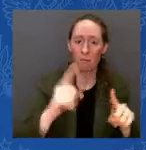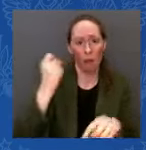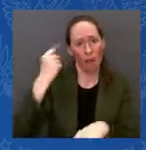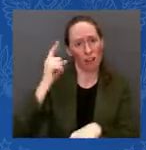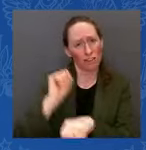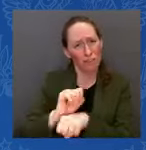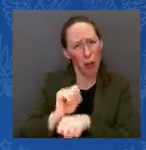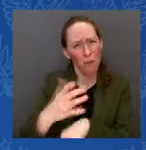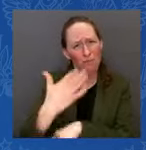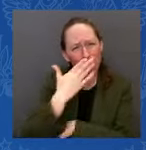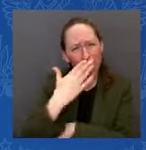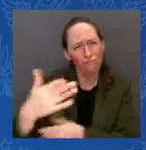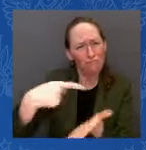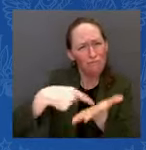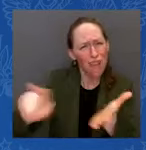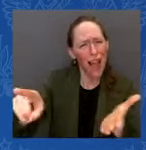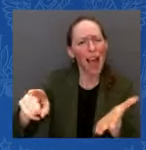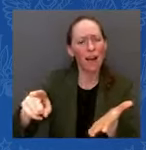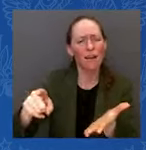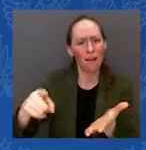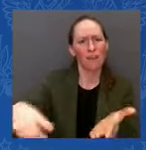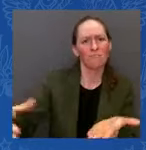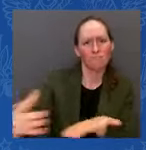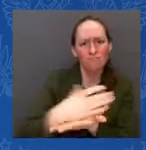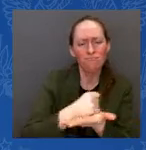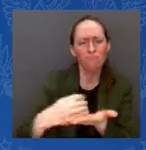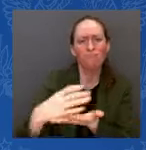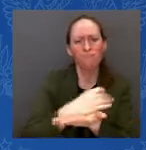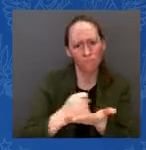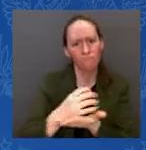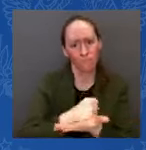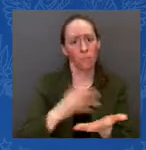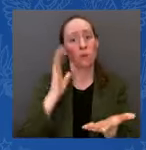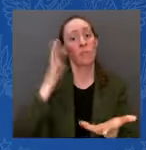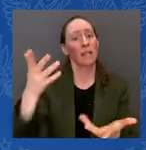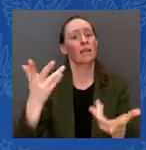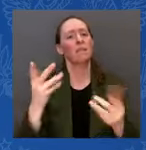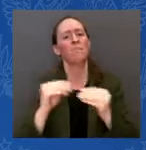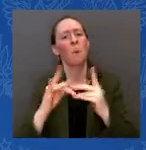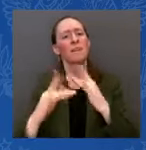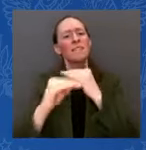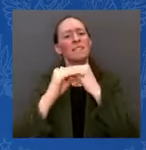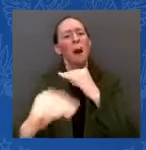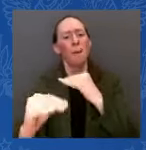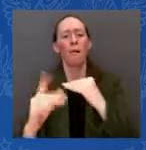and prosperity of our nations, our region, and indeed